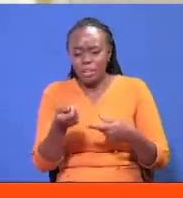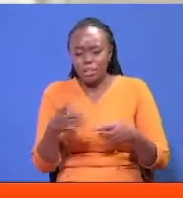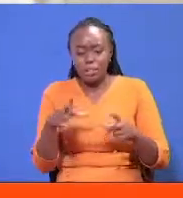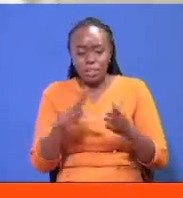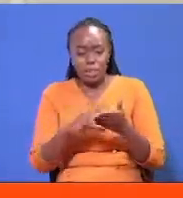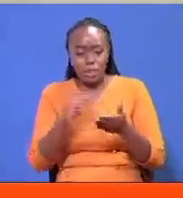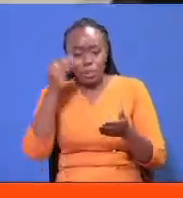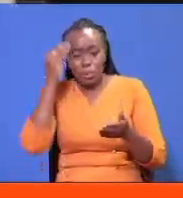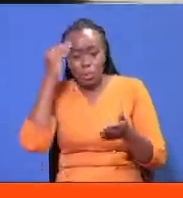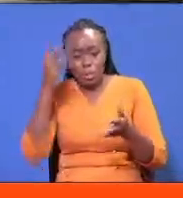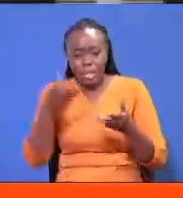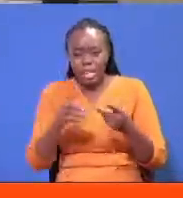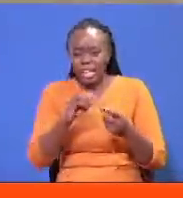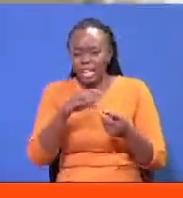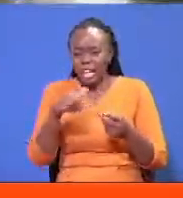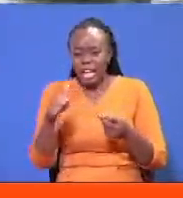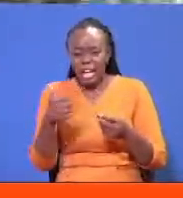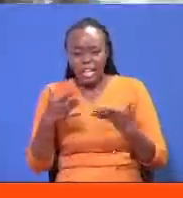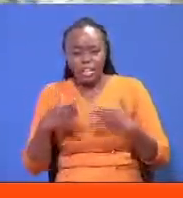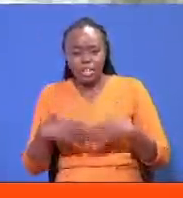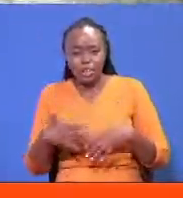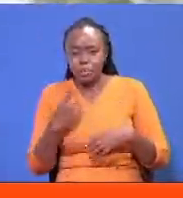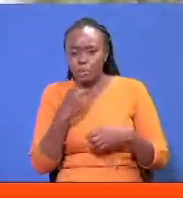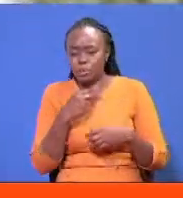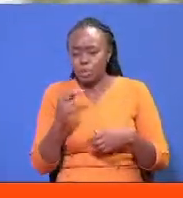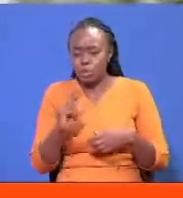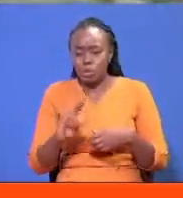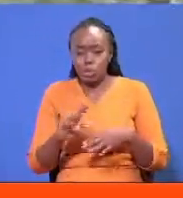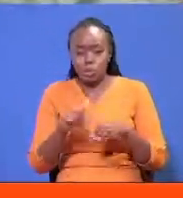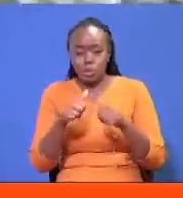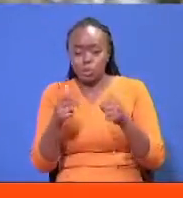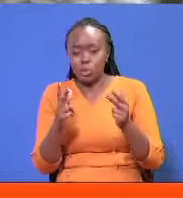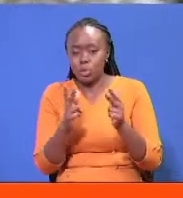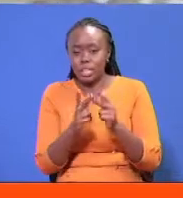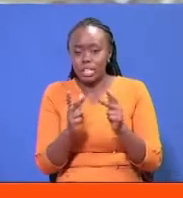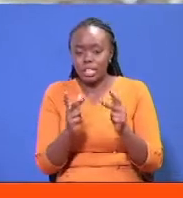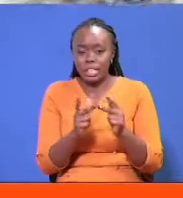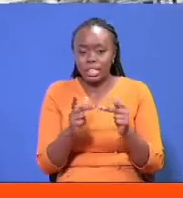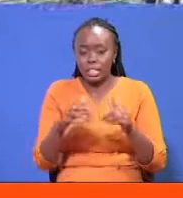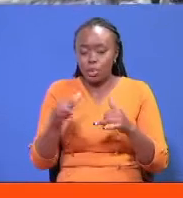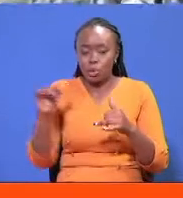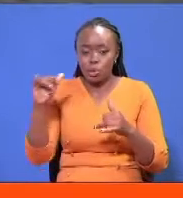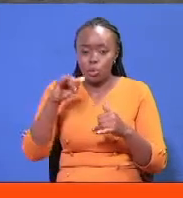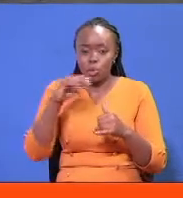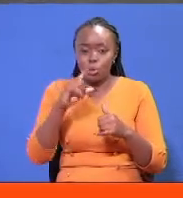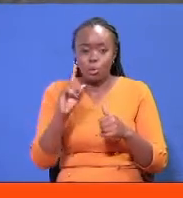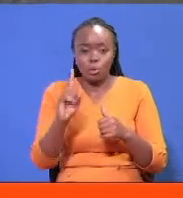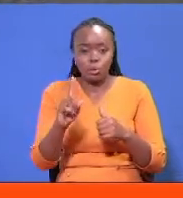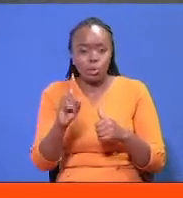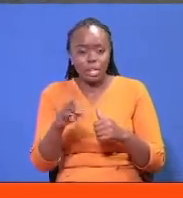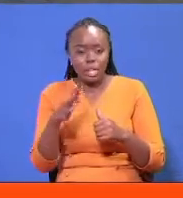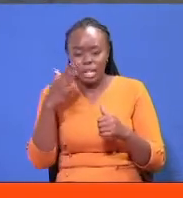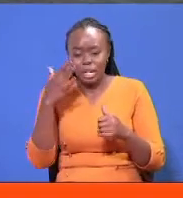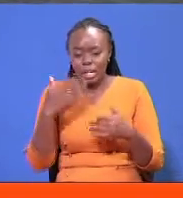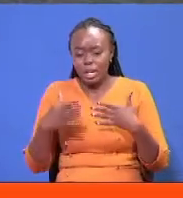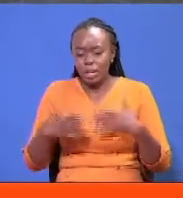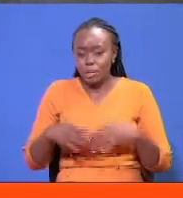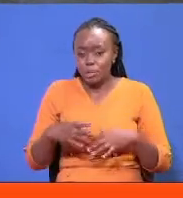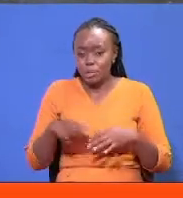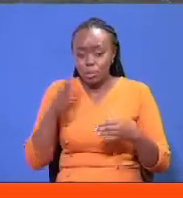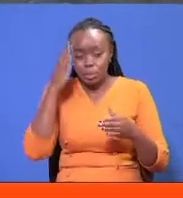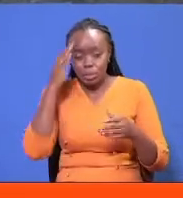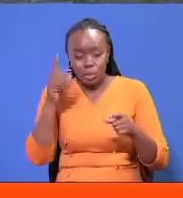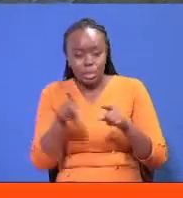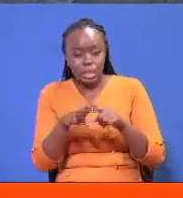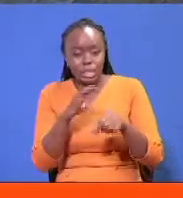Tom, Dick and Harry are able to fly one. With the technology that comes with the drone, One, people's accuracy and security has